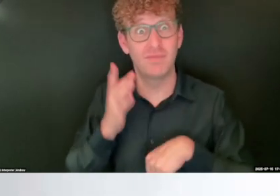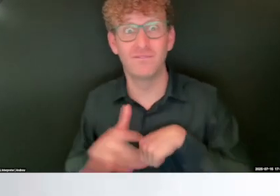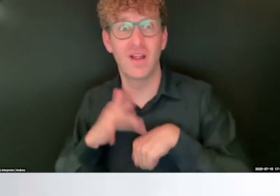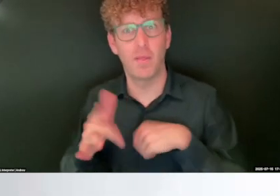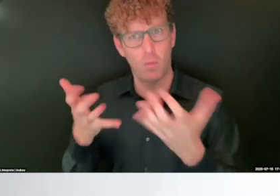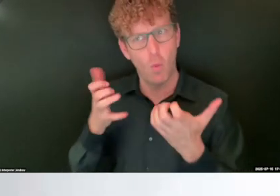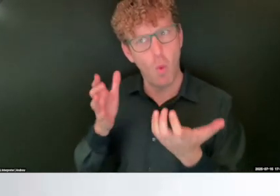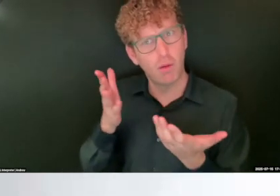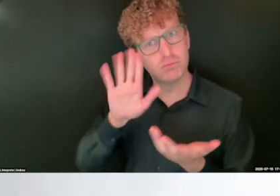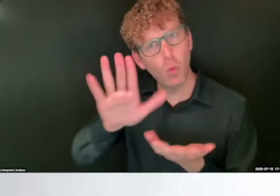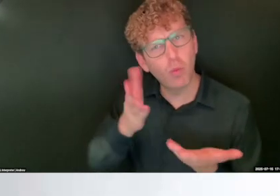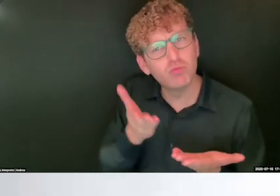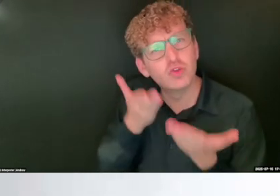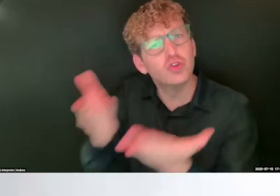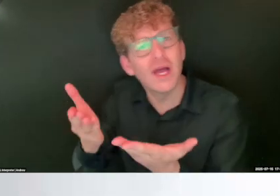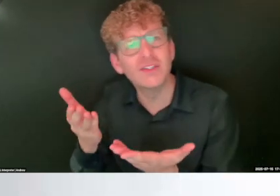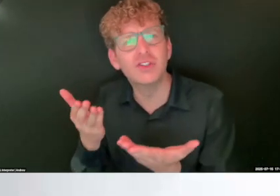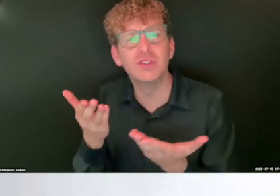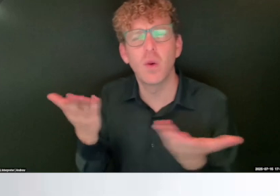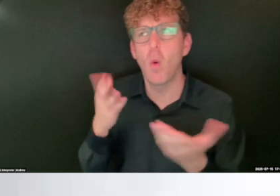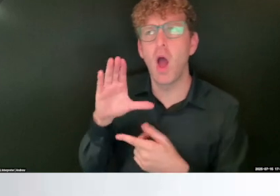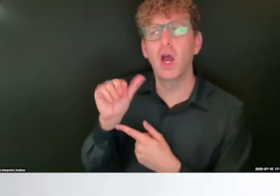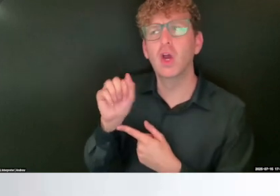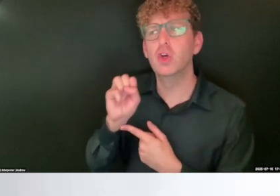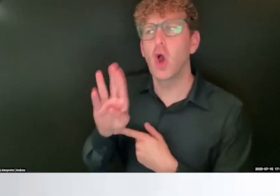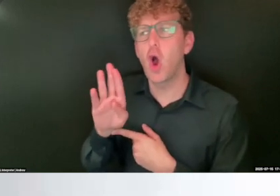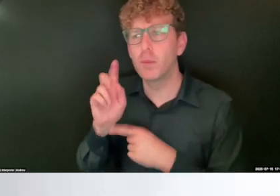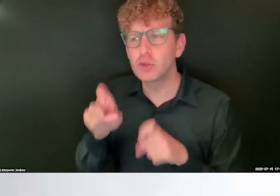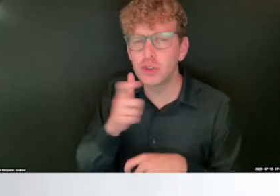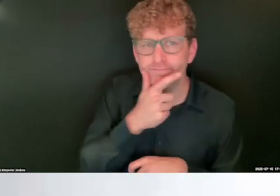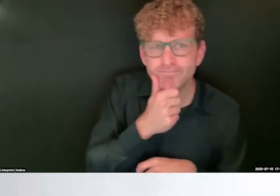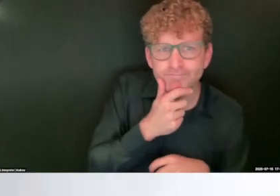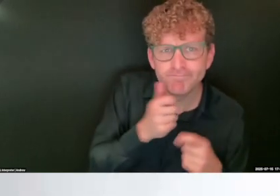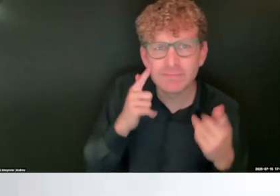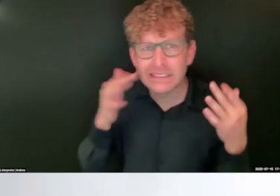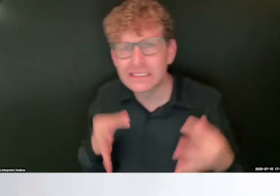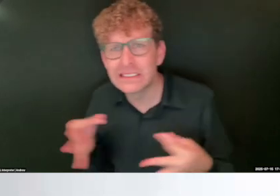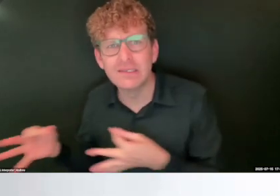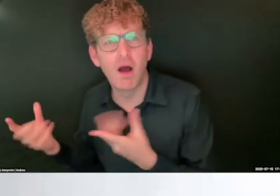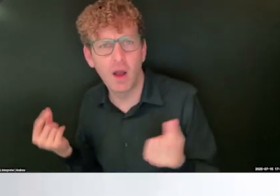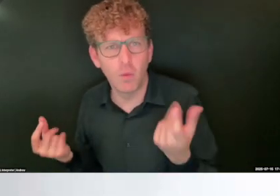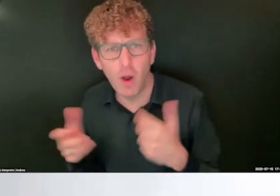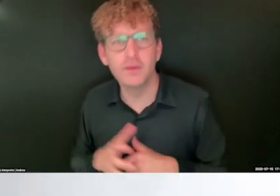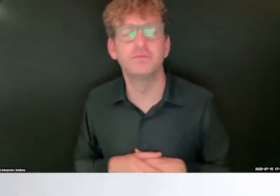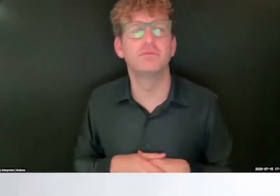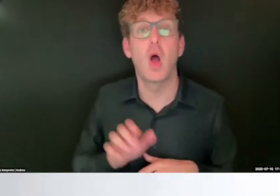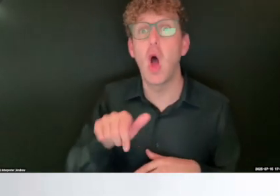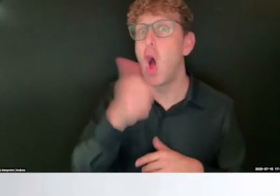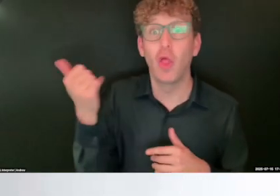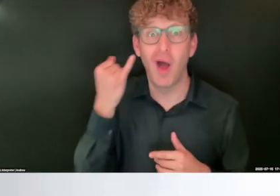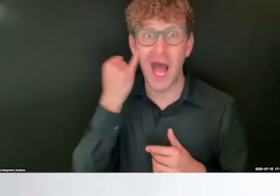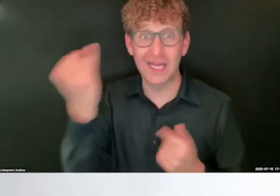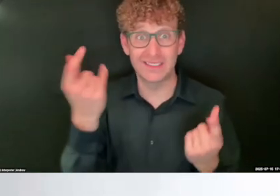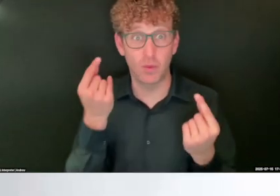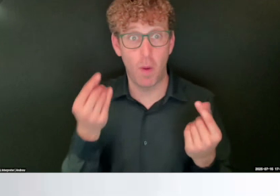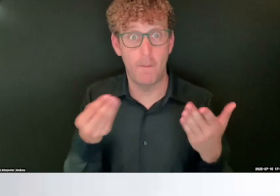Another configuration might be to provide more funding for planning grants. If that's something you'd like to recommend, we'd also like to hear from